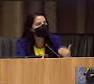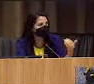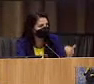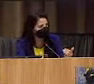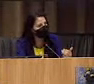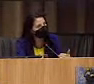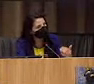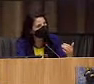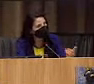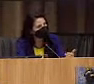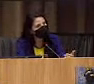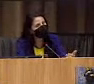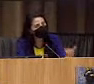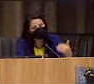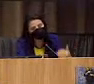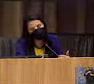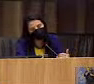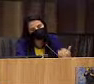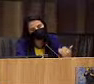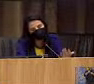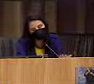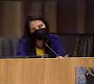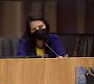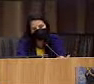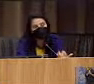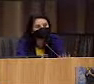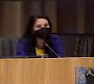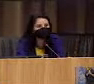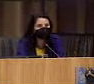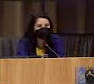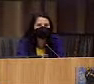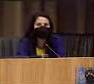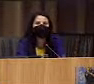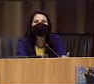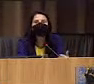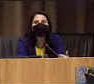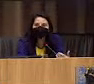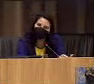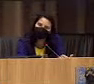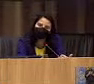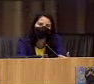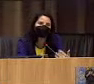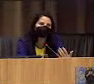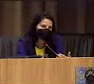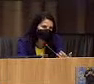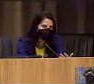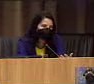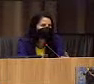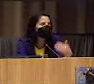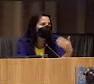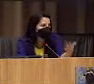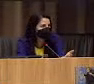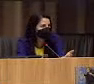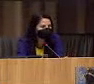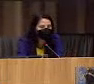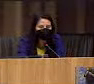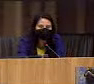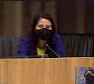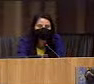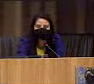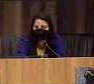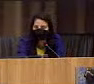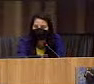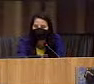less affected people, so we could test the model, and then after